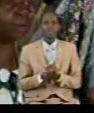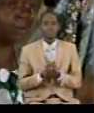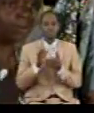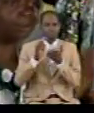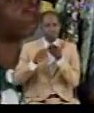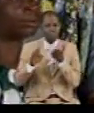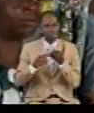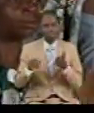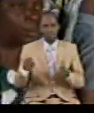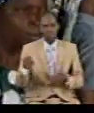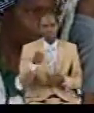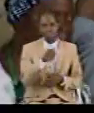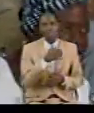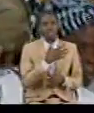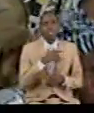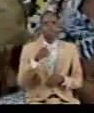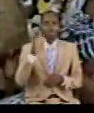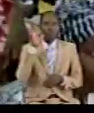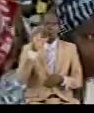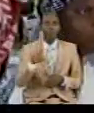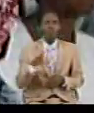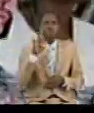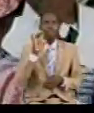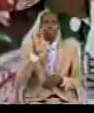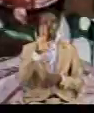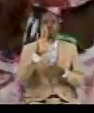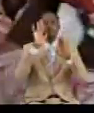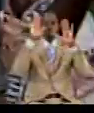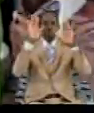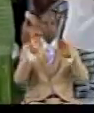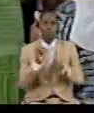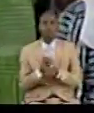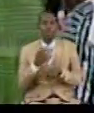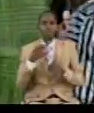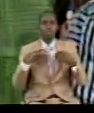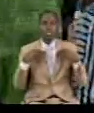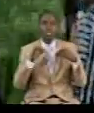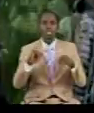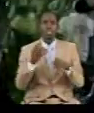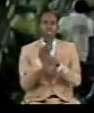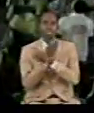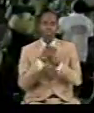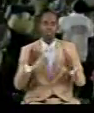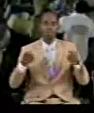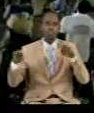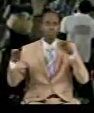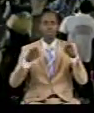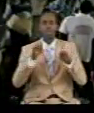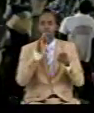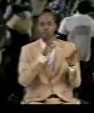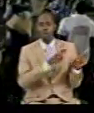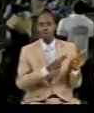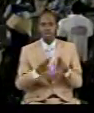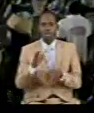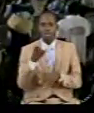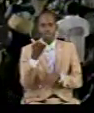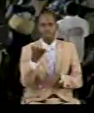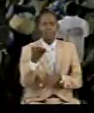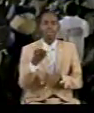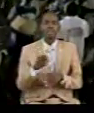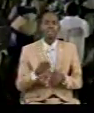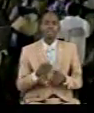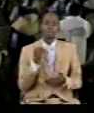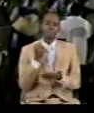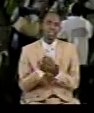yourself and you'll find your miracle of healing, deliverance, dominion is already there.